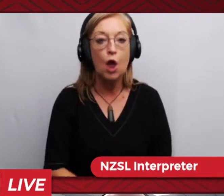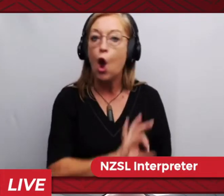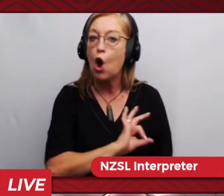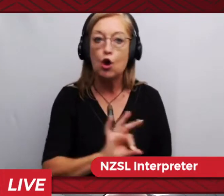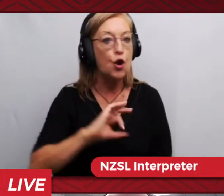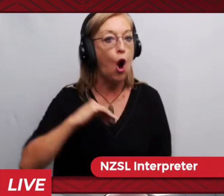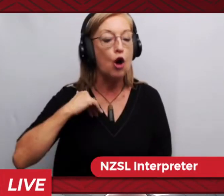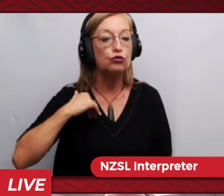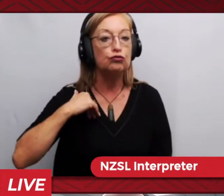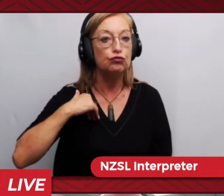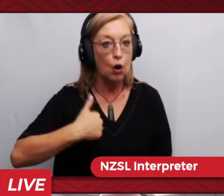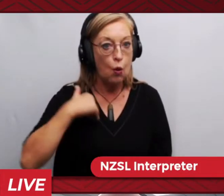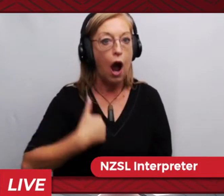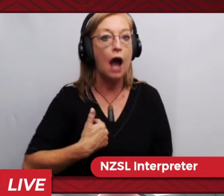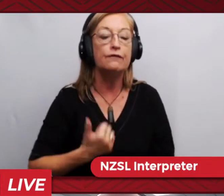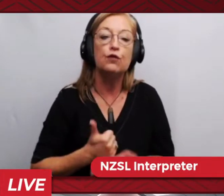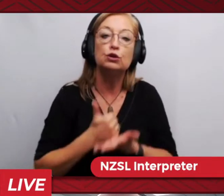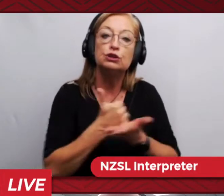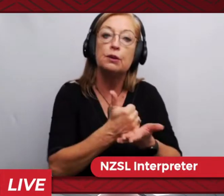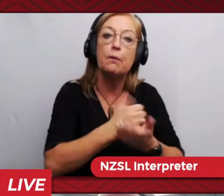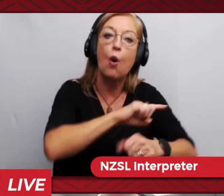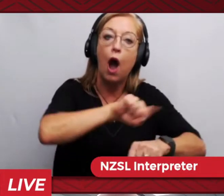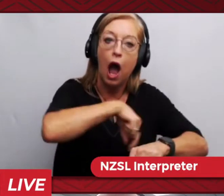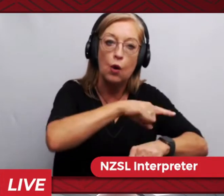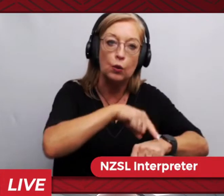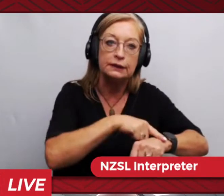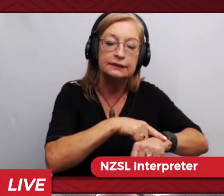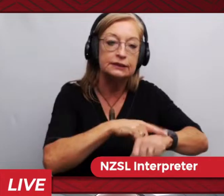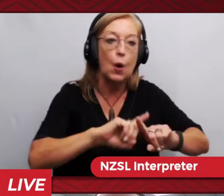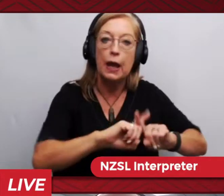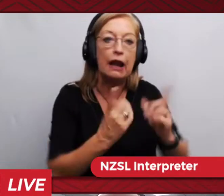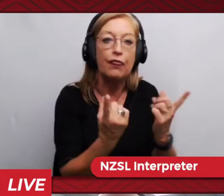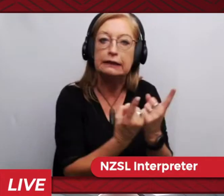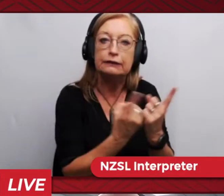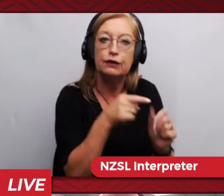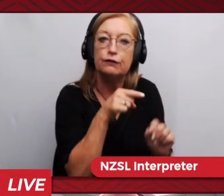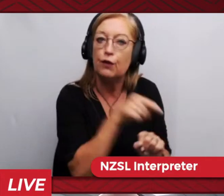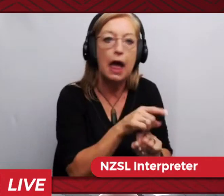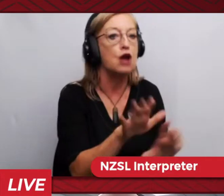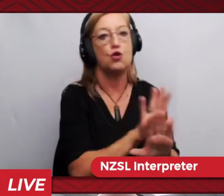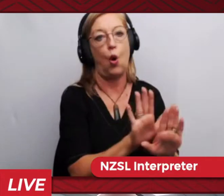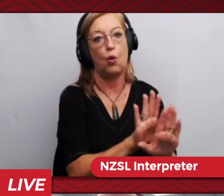support hours, so you do not need to do anything different in that space.